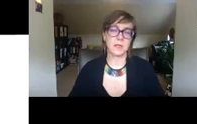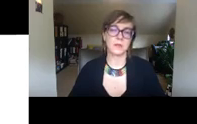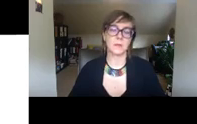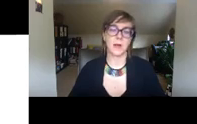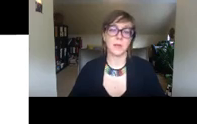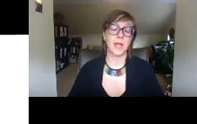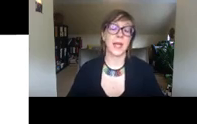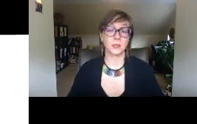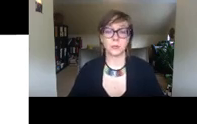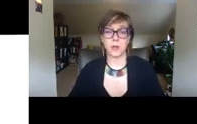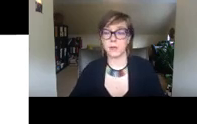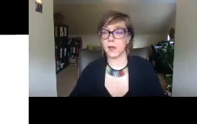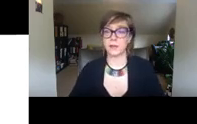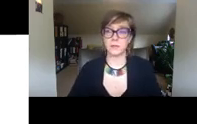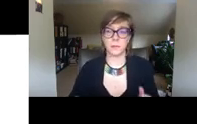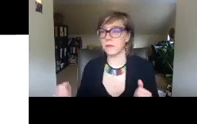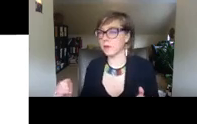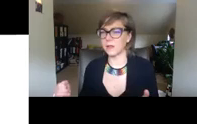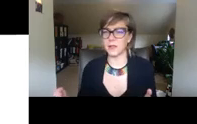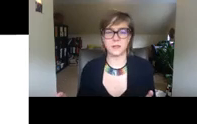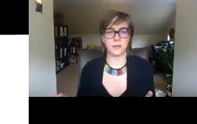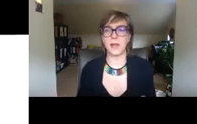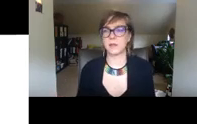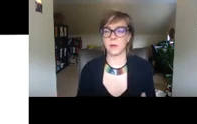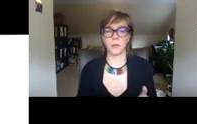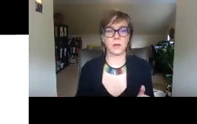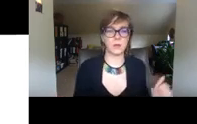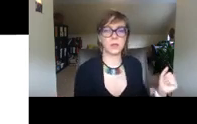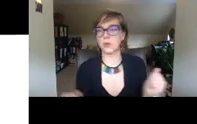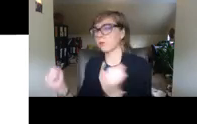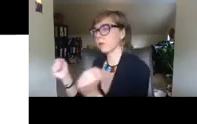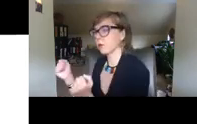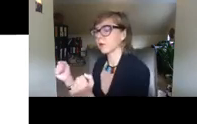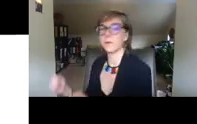to this by being agile, right? The idea of a pivot, and I think it's from basketball, right? That you